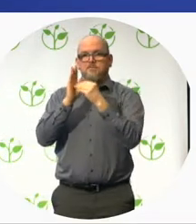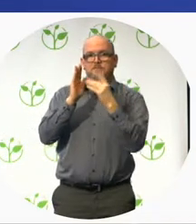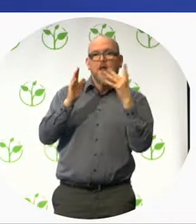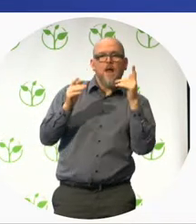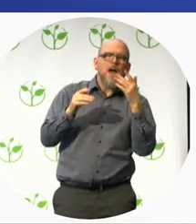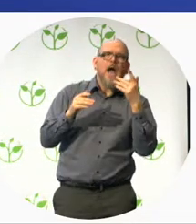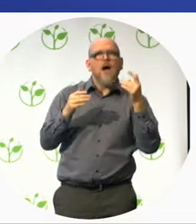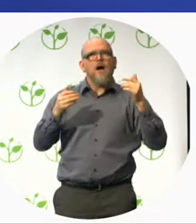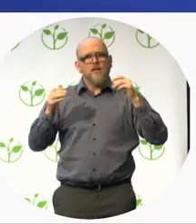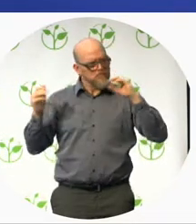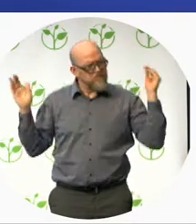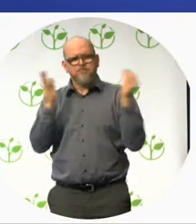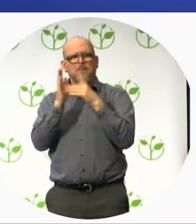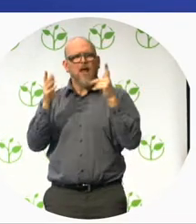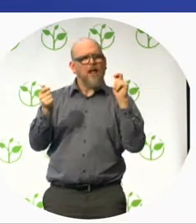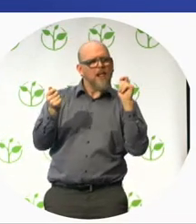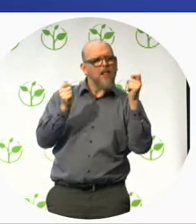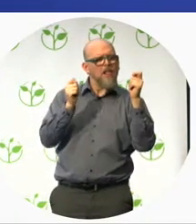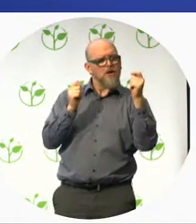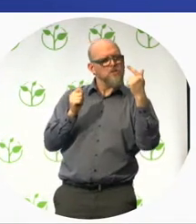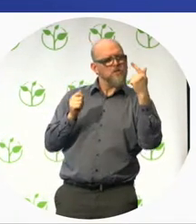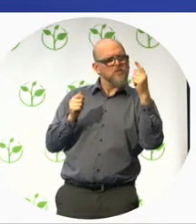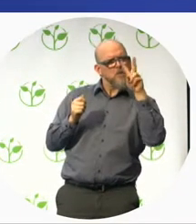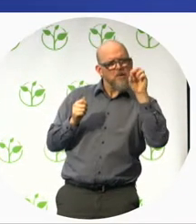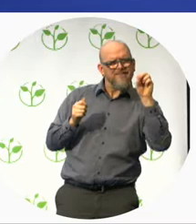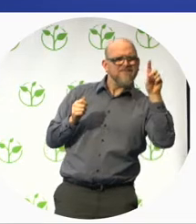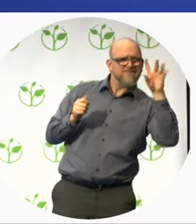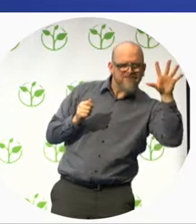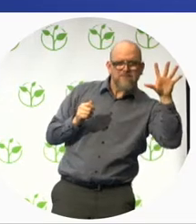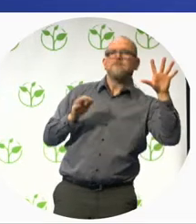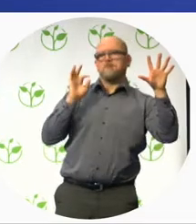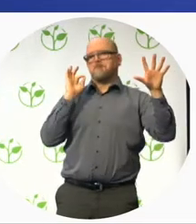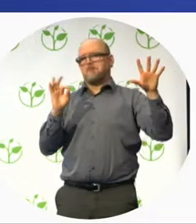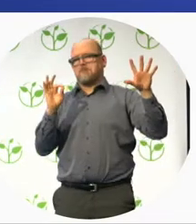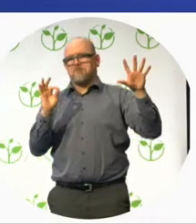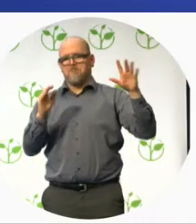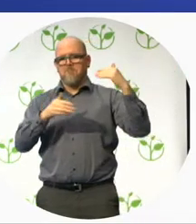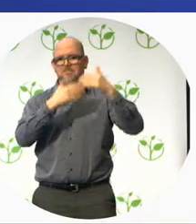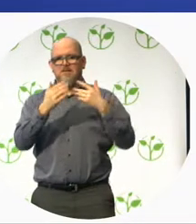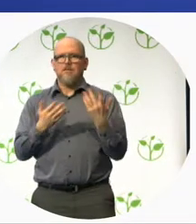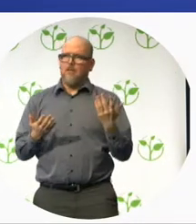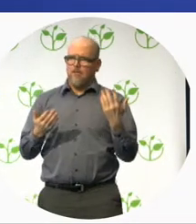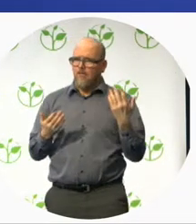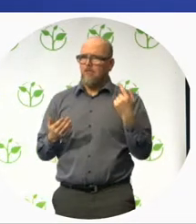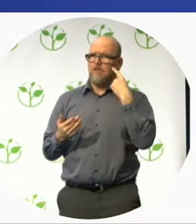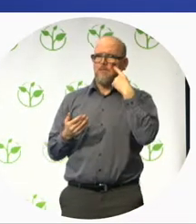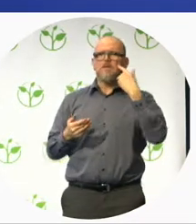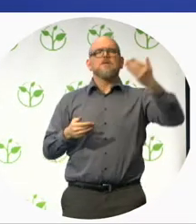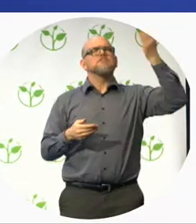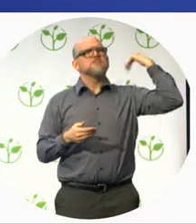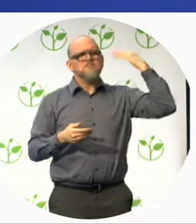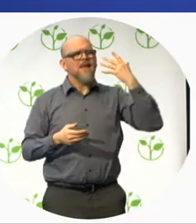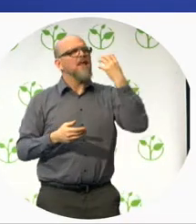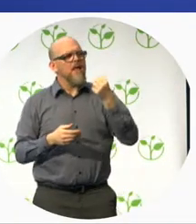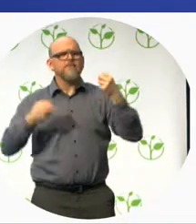2015, so quite some time after the legal requirement, yes. It's not that we did not caption videos prior to then. It's just